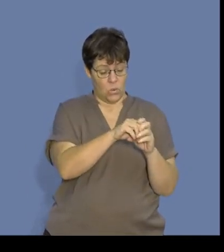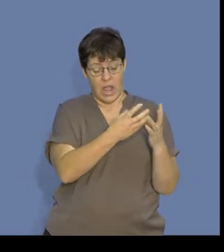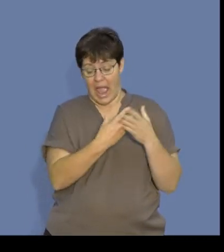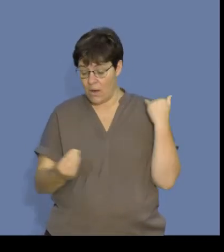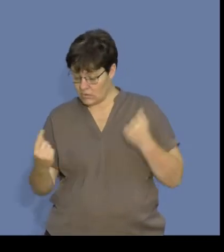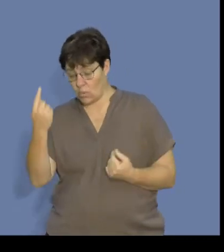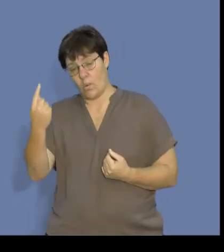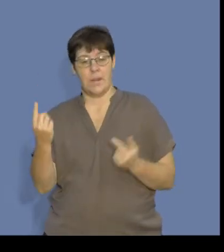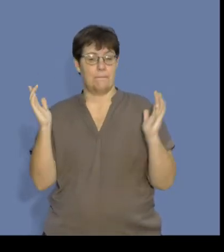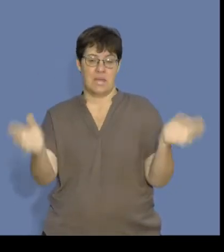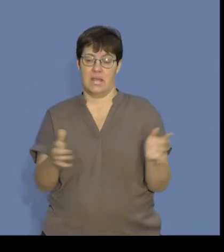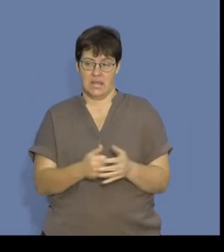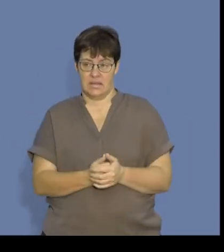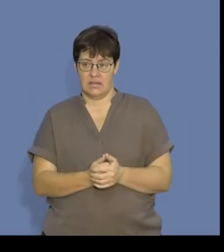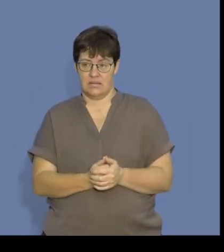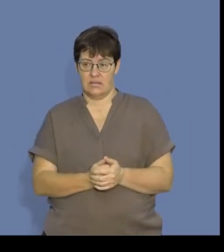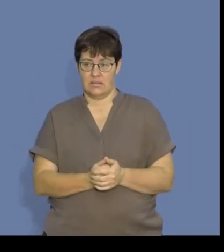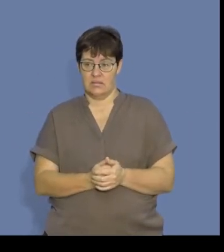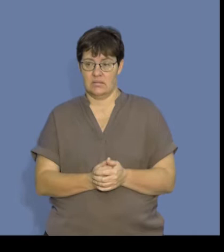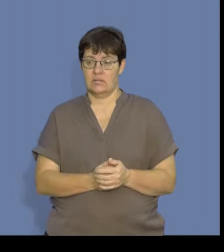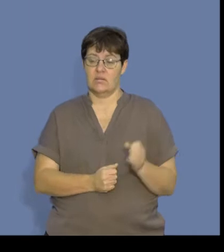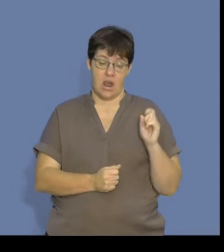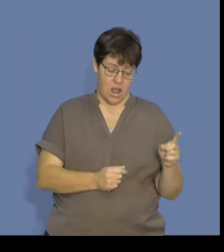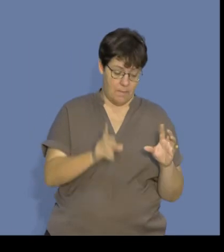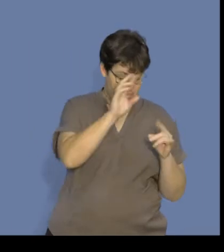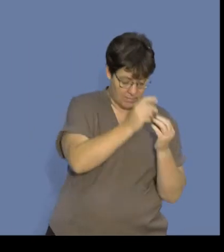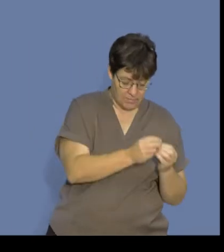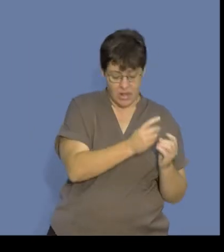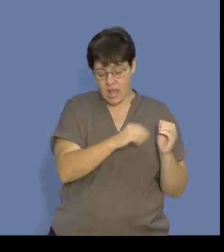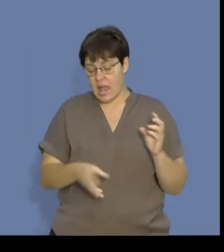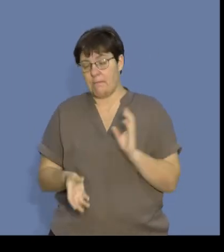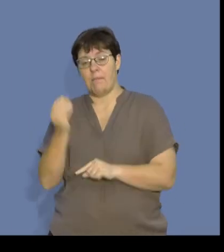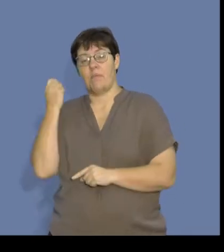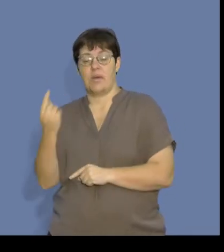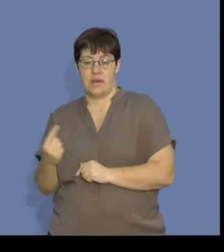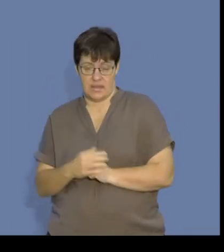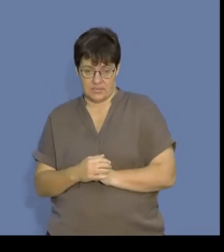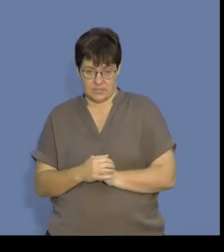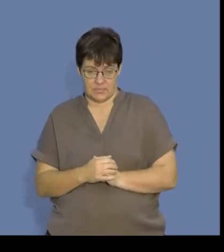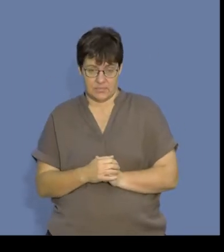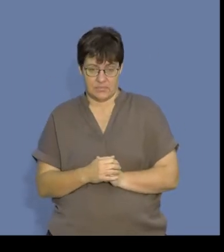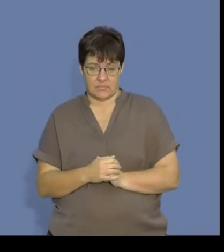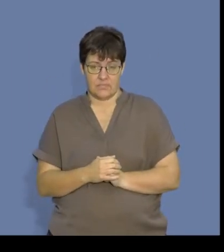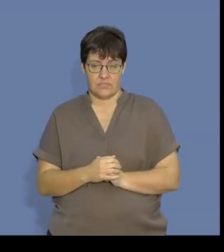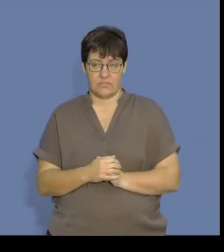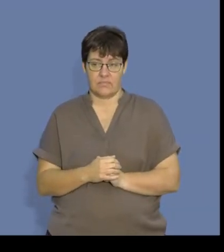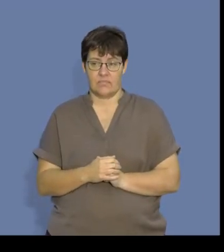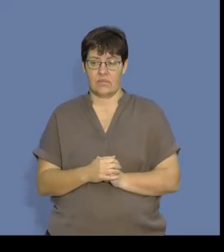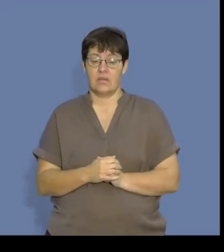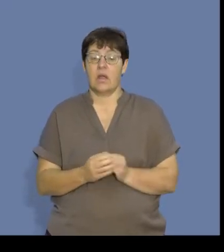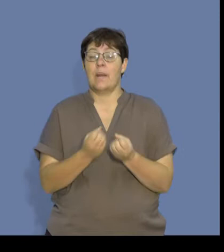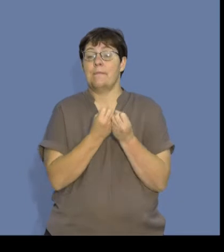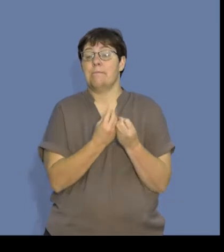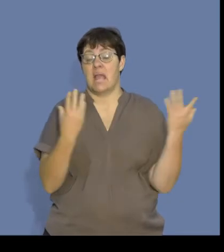one output value. Every one input has one output value continuously so. When it's